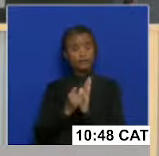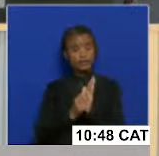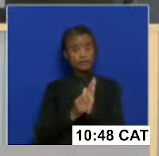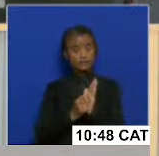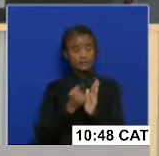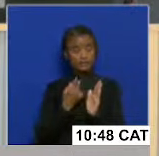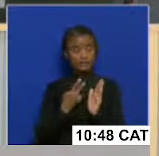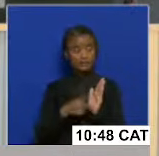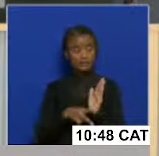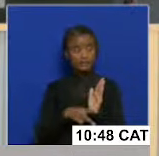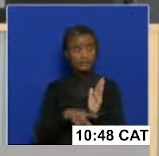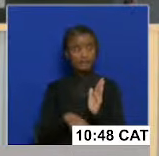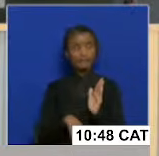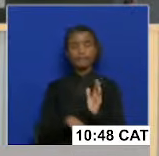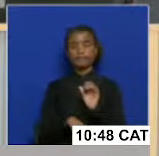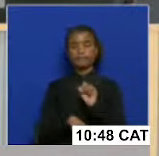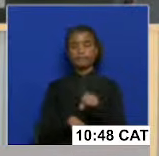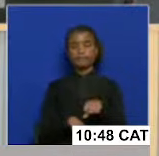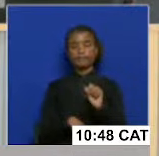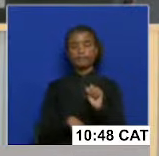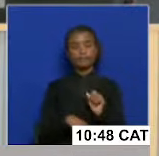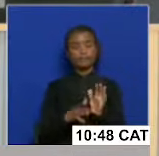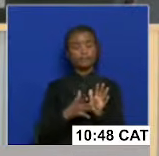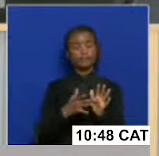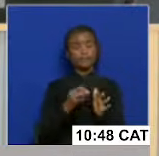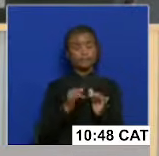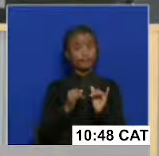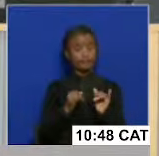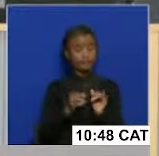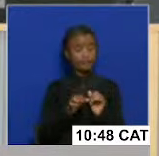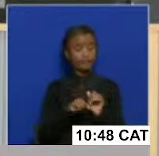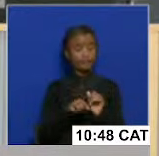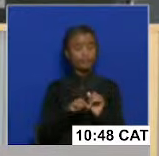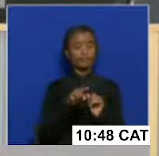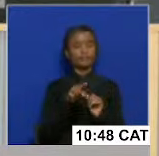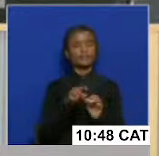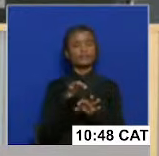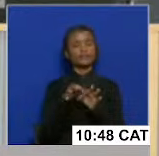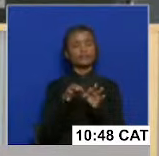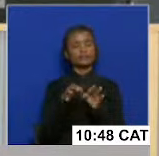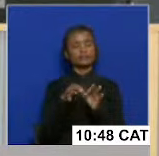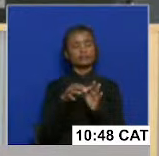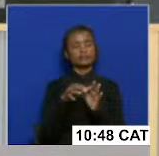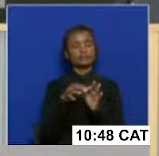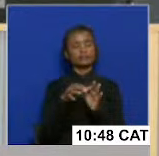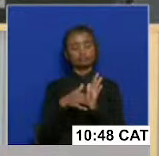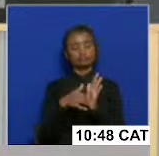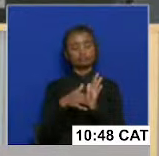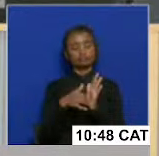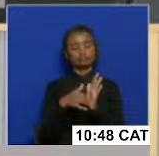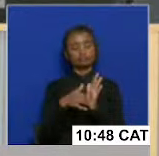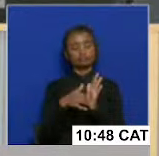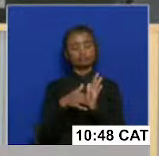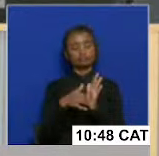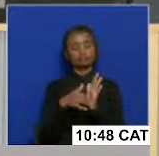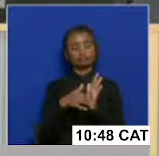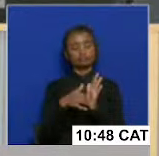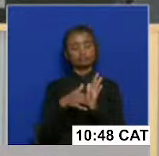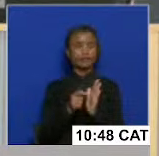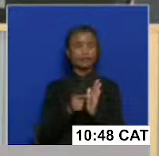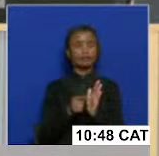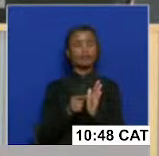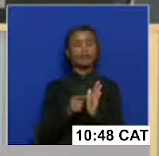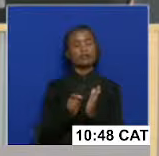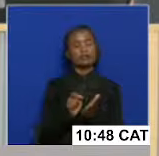Yes, I do. On page 11. Just to give you context, this is a statement that was taken down